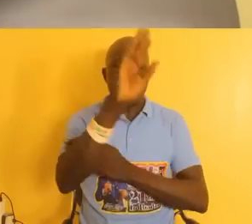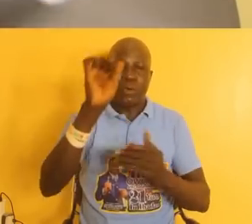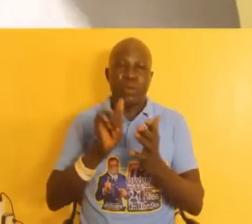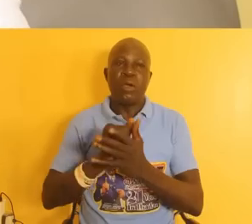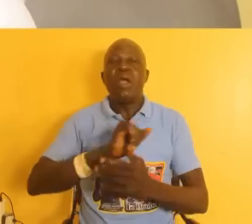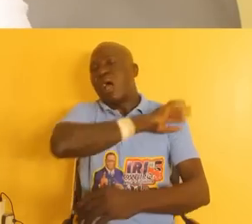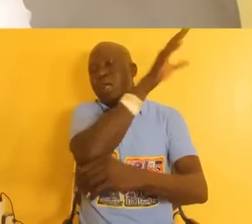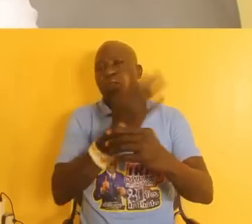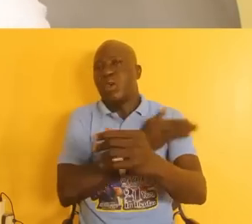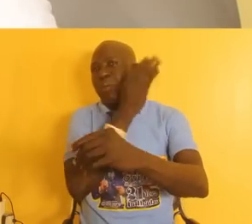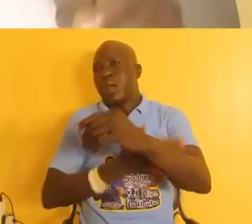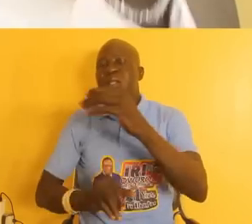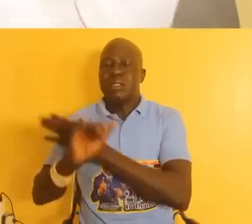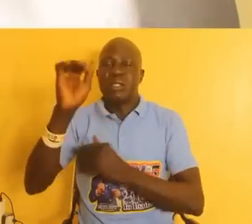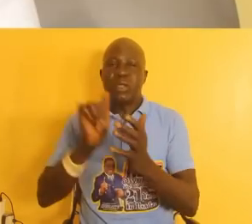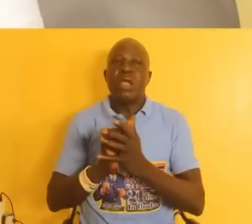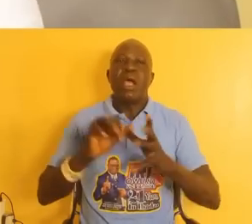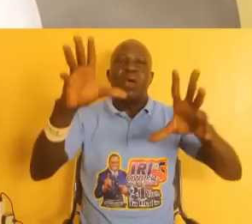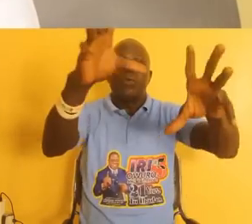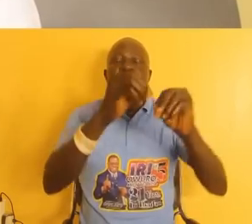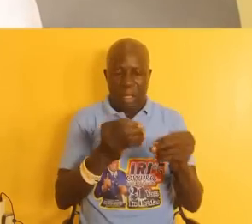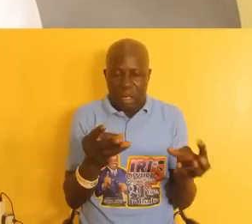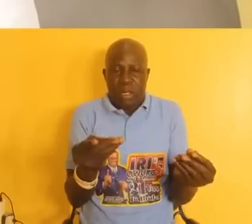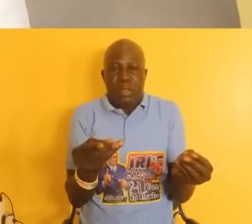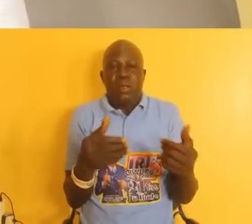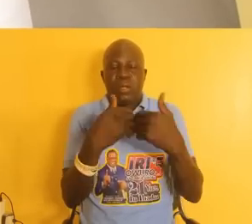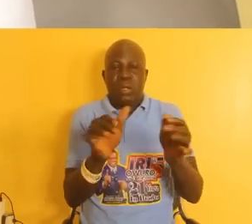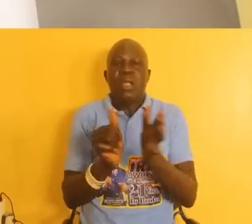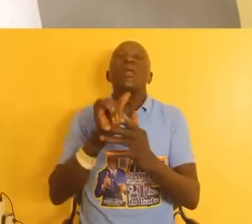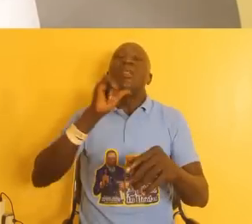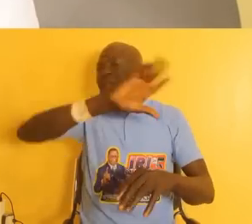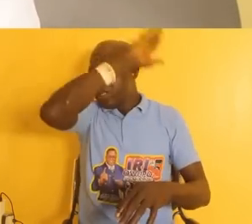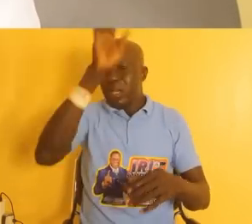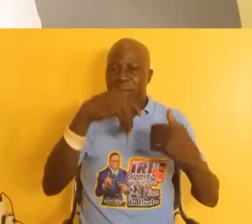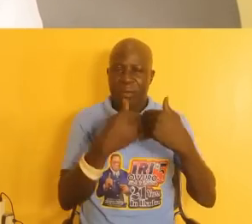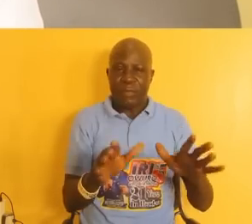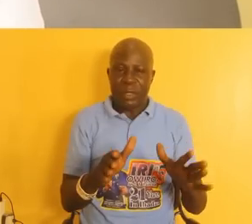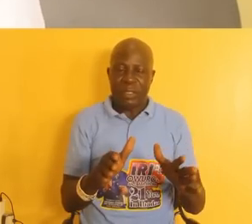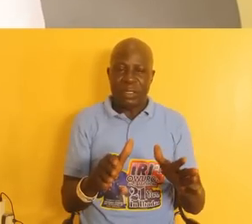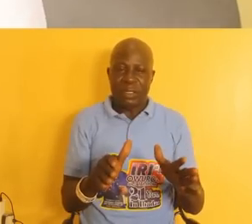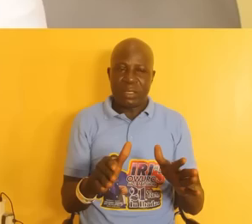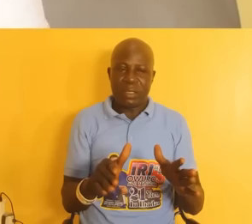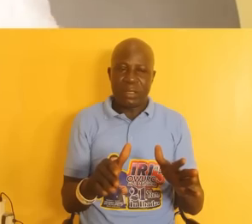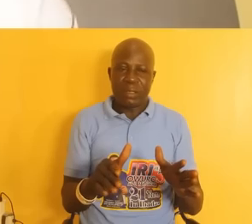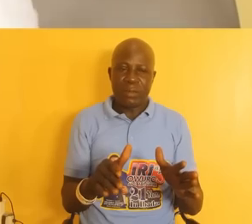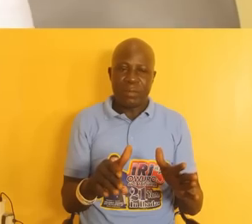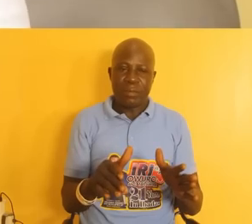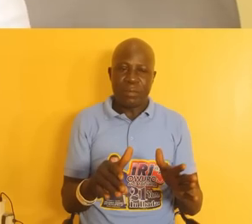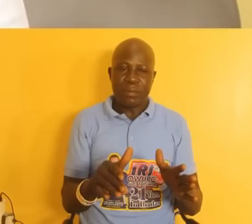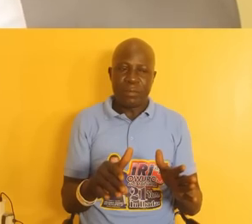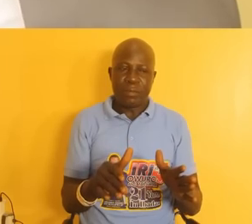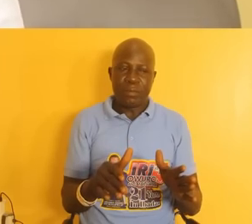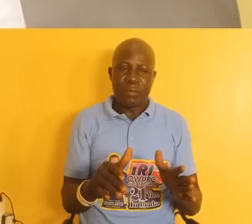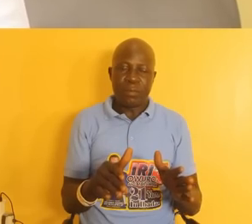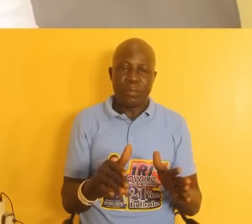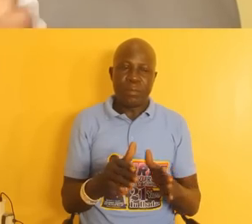ni pa ipa re. And his right hand and his strength that he released. Boy, just be. Tori kini. Ati mali oju re. Yes. Ni tori